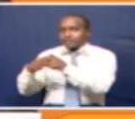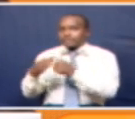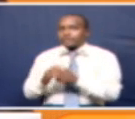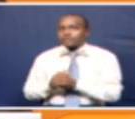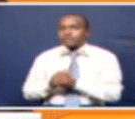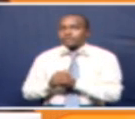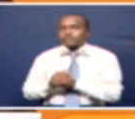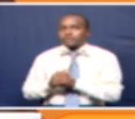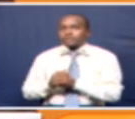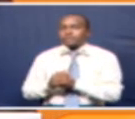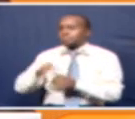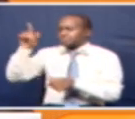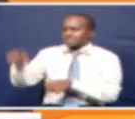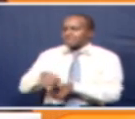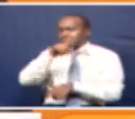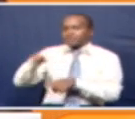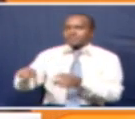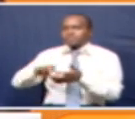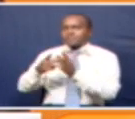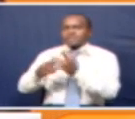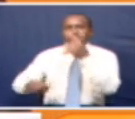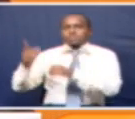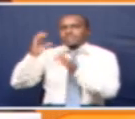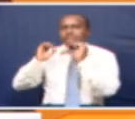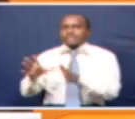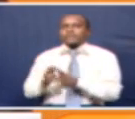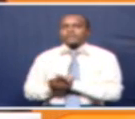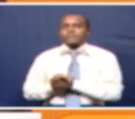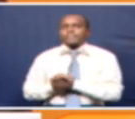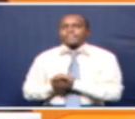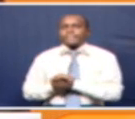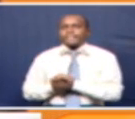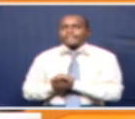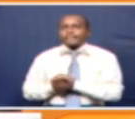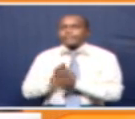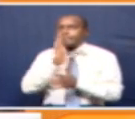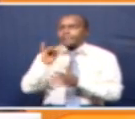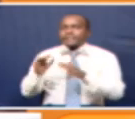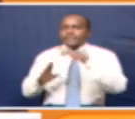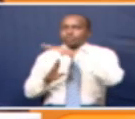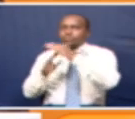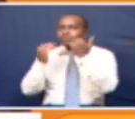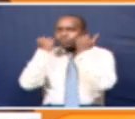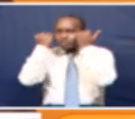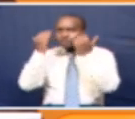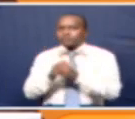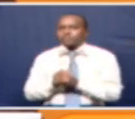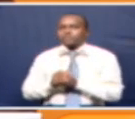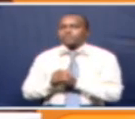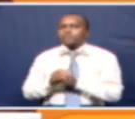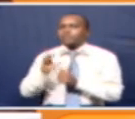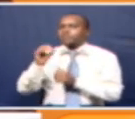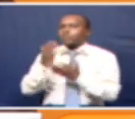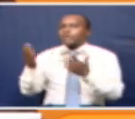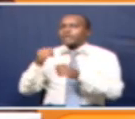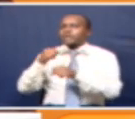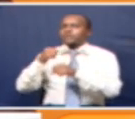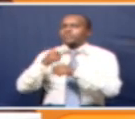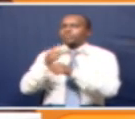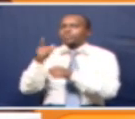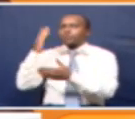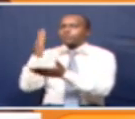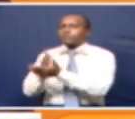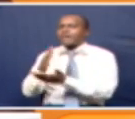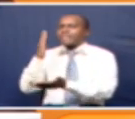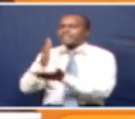It was nullified, meaning there was no winner declared after that. It was nullified by the Supreme Court, that election. So where do you confer legitimacy of Raila